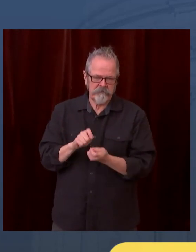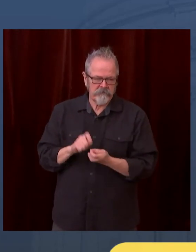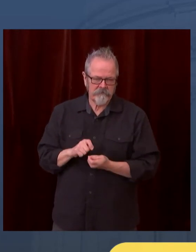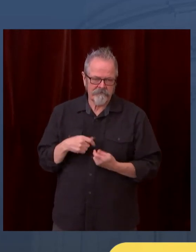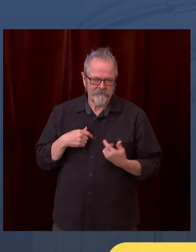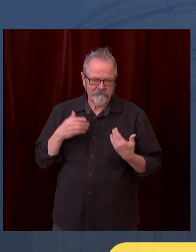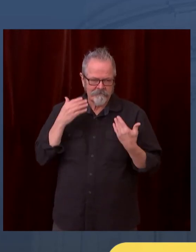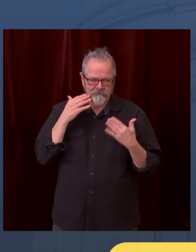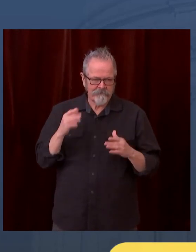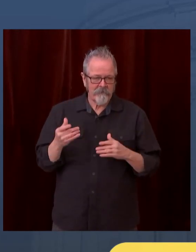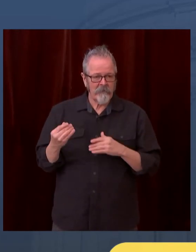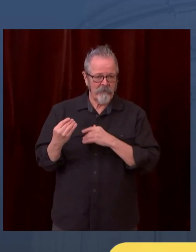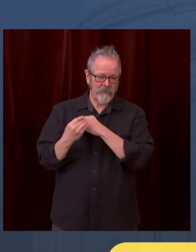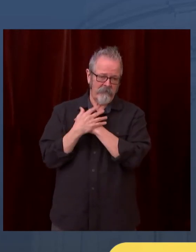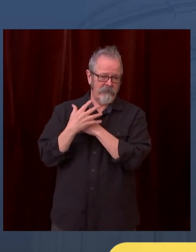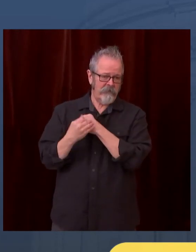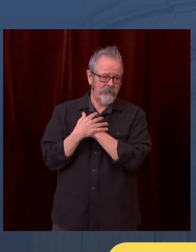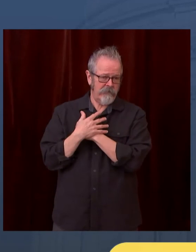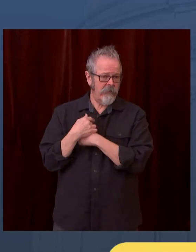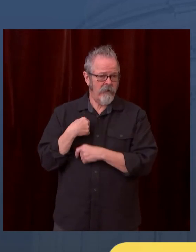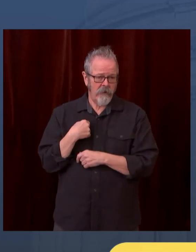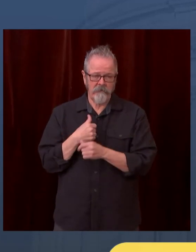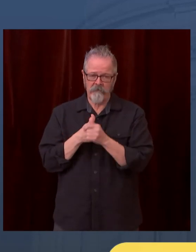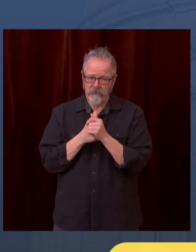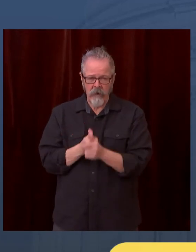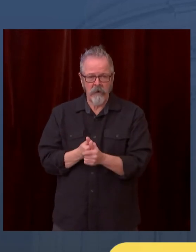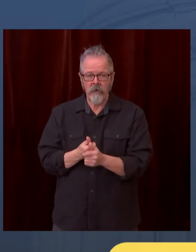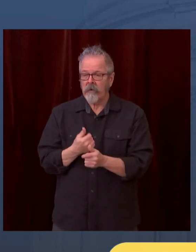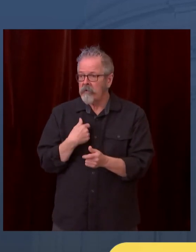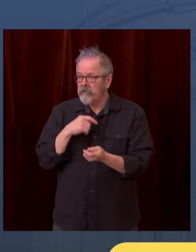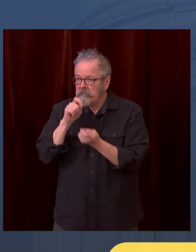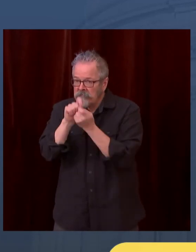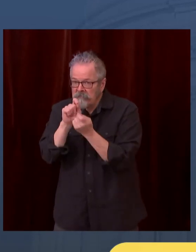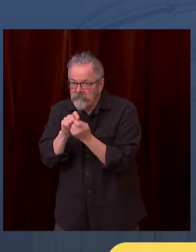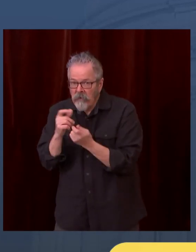that question, is the place to direct the question.